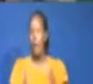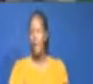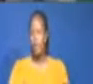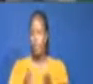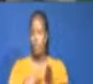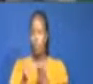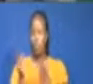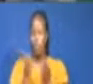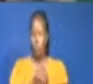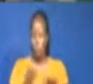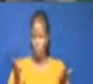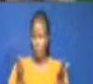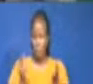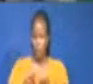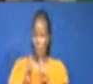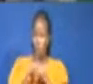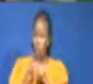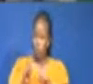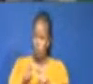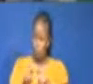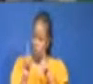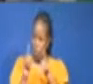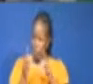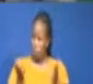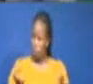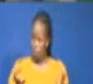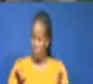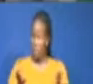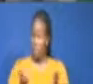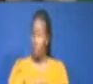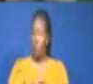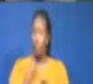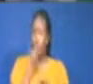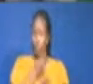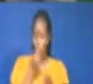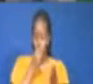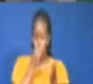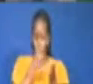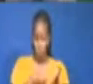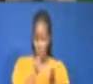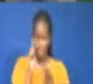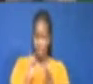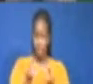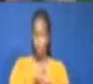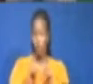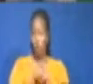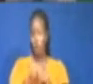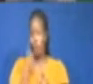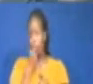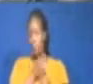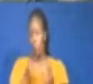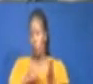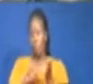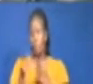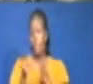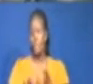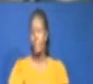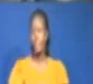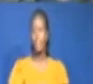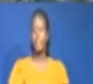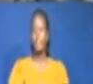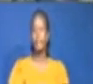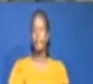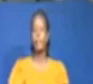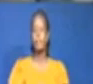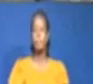for yourself, yes, of course, I don't expect you to speak for others, who financed, okay, or how was it how was the purchase financed? Okay. So